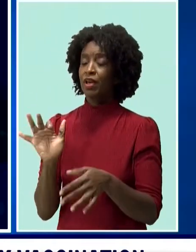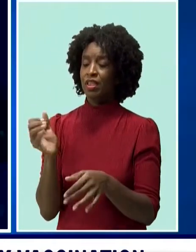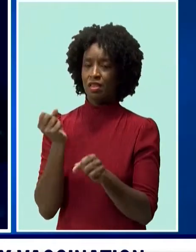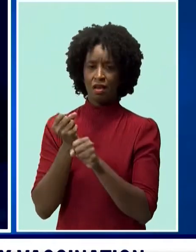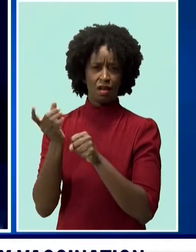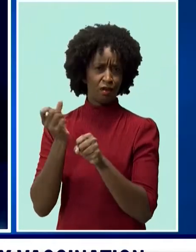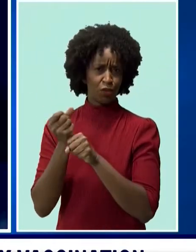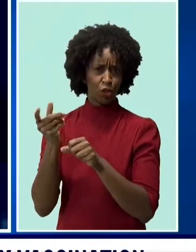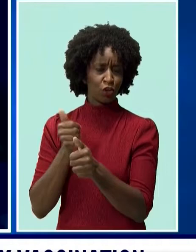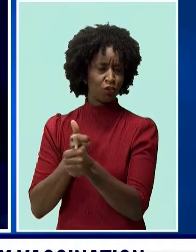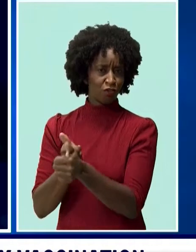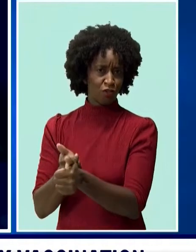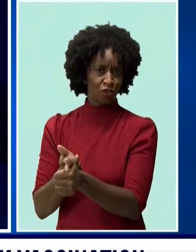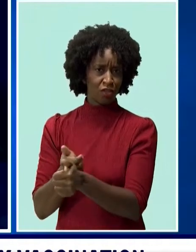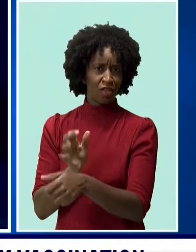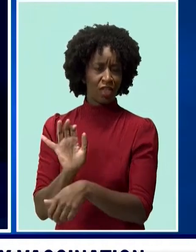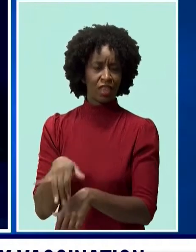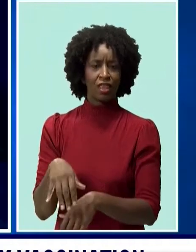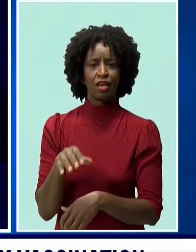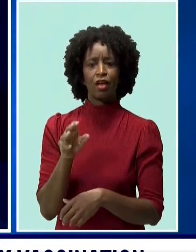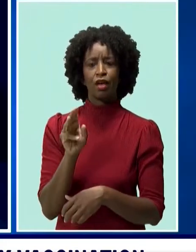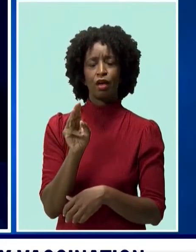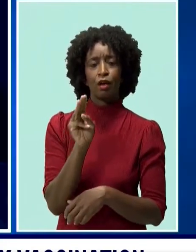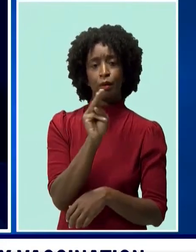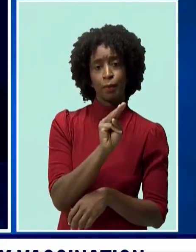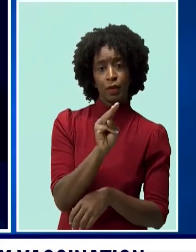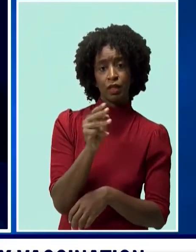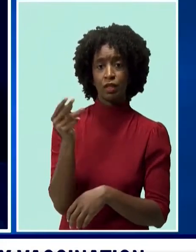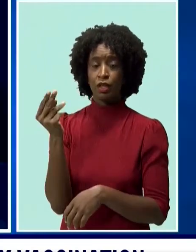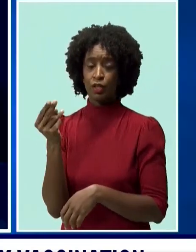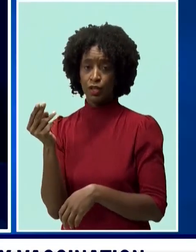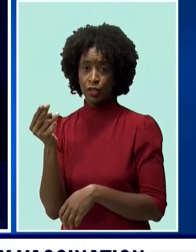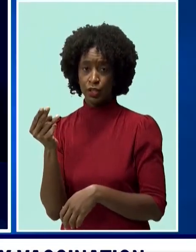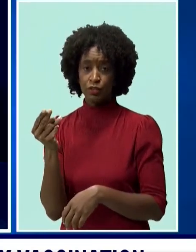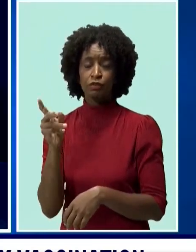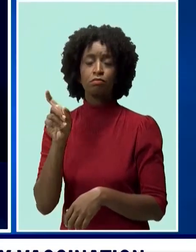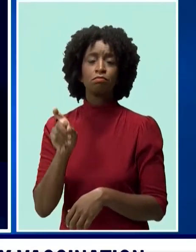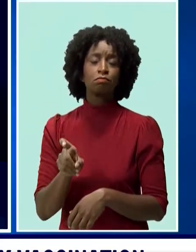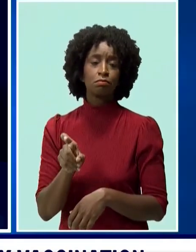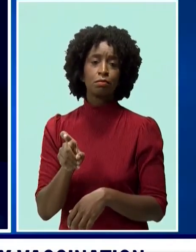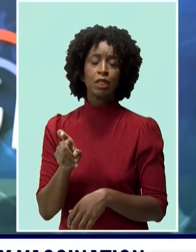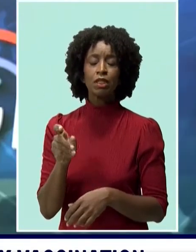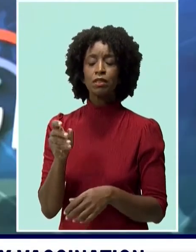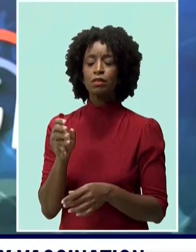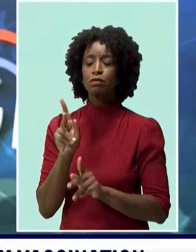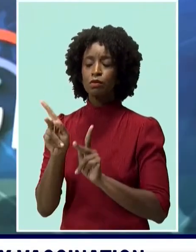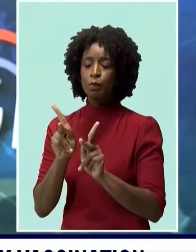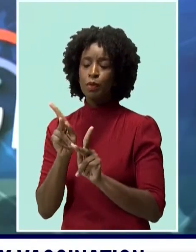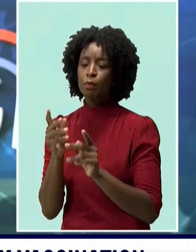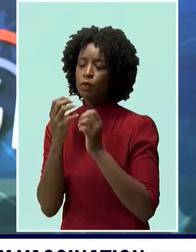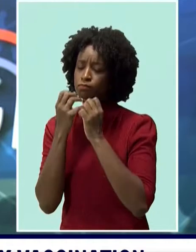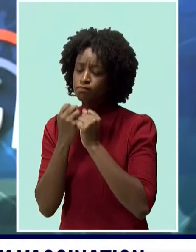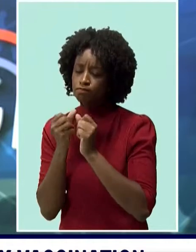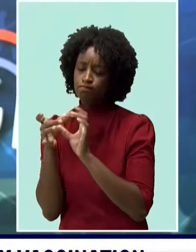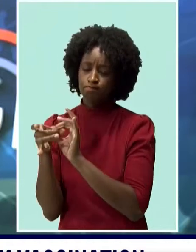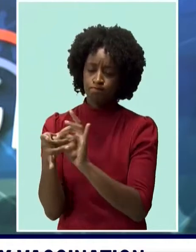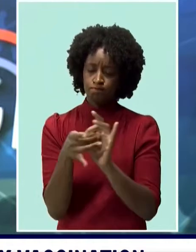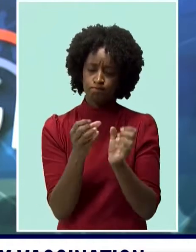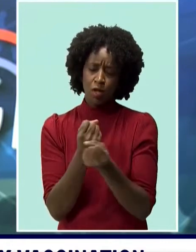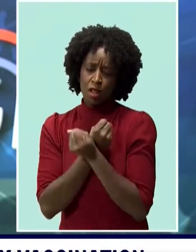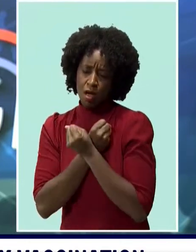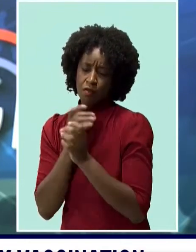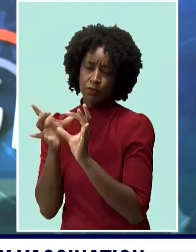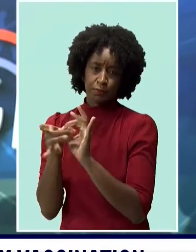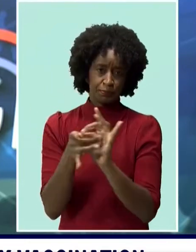that is on Monday, Thursday, the command to love. Meanwhile, as government moves to